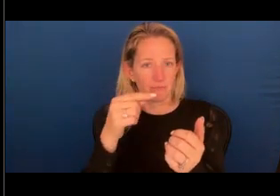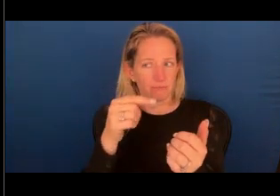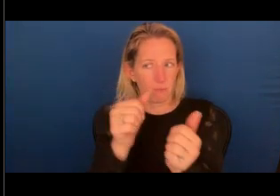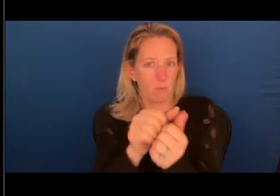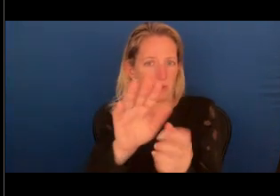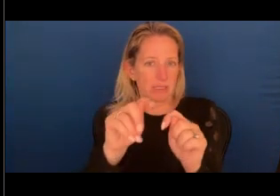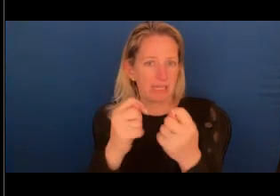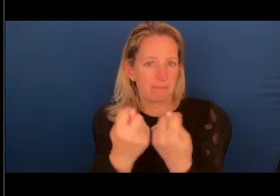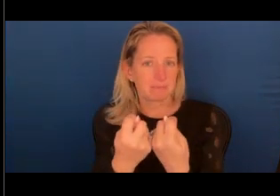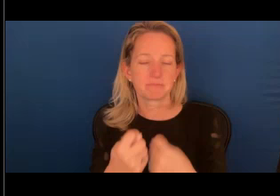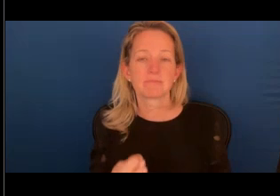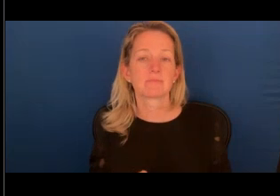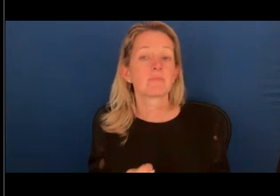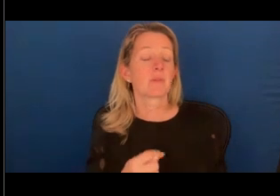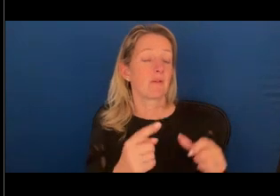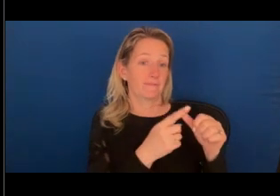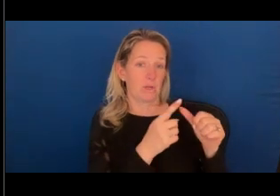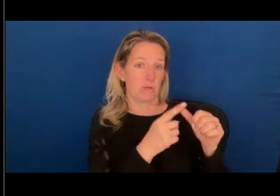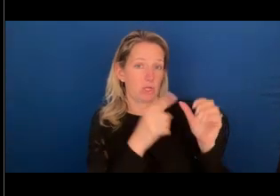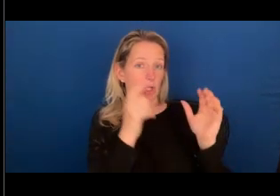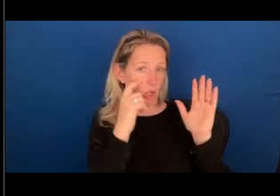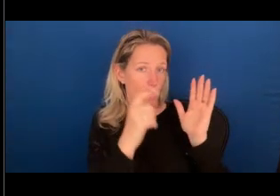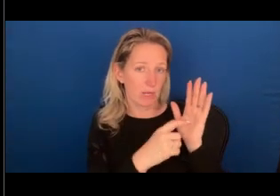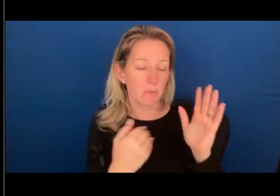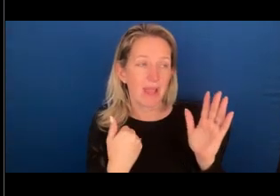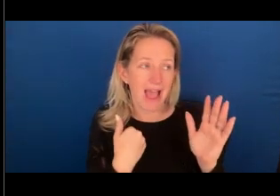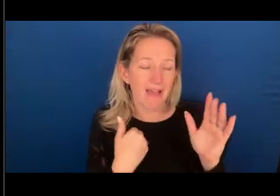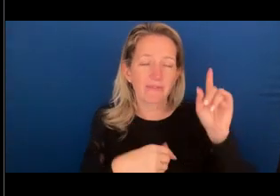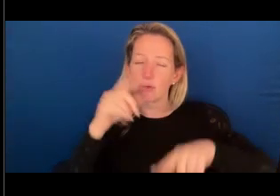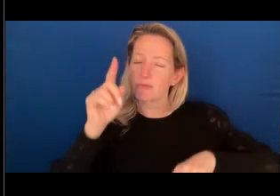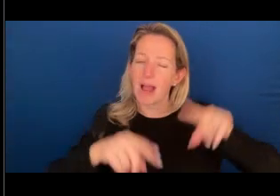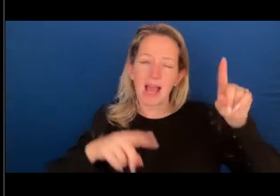you can notice that we have a variety of different expertise,